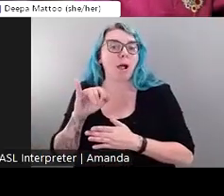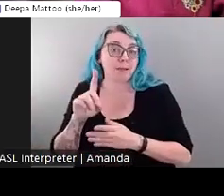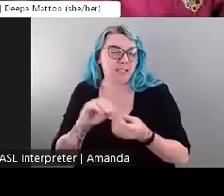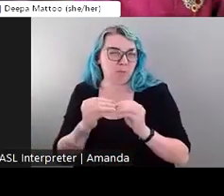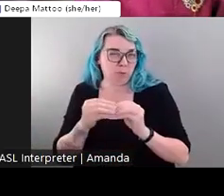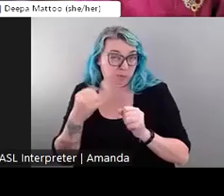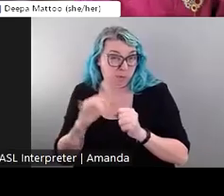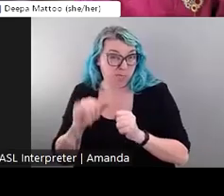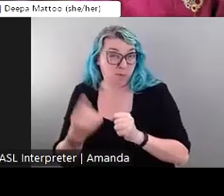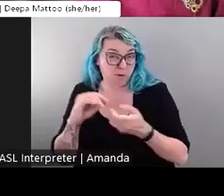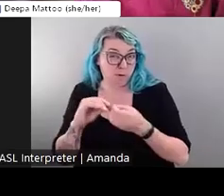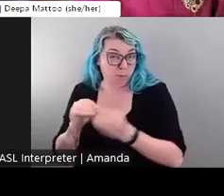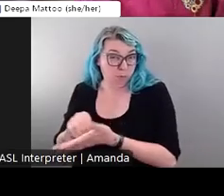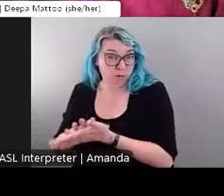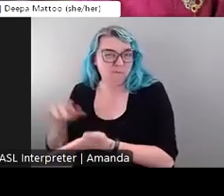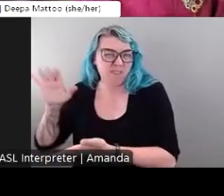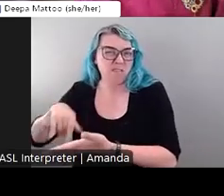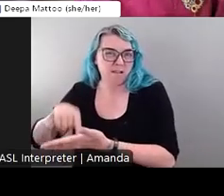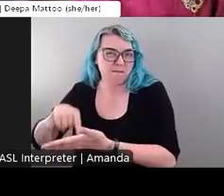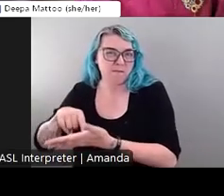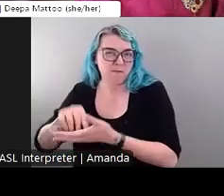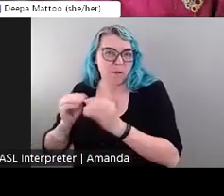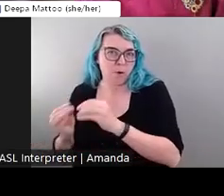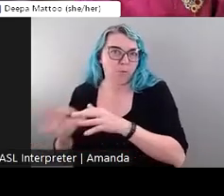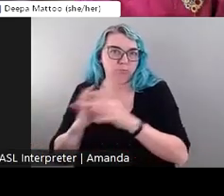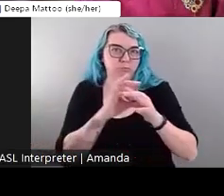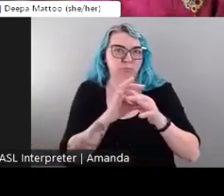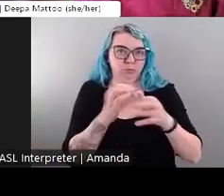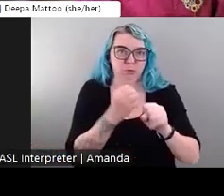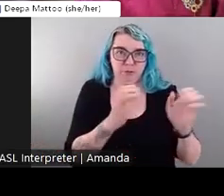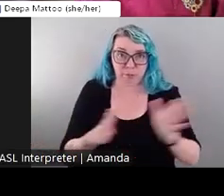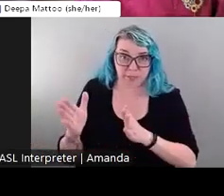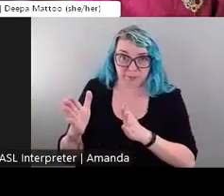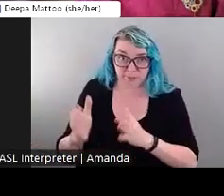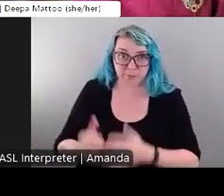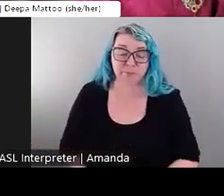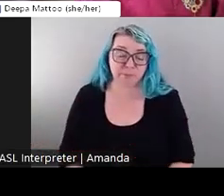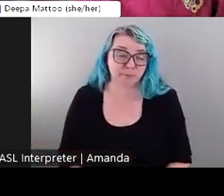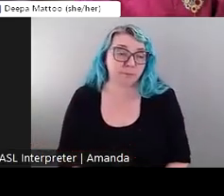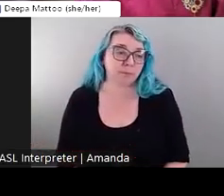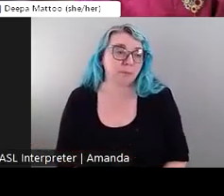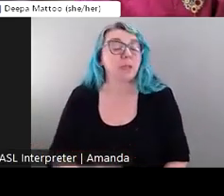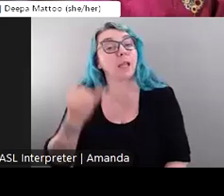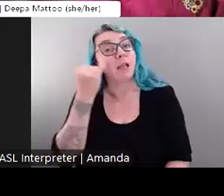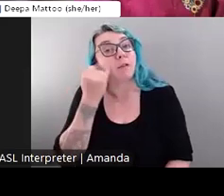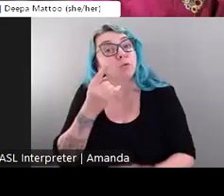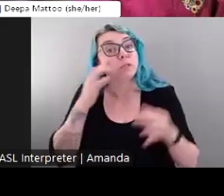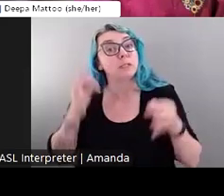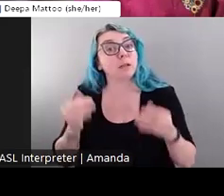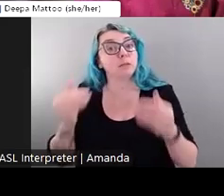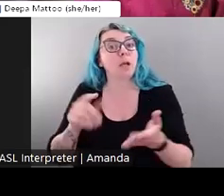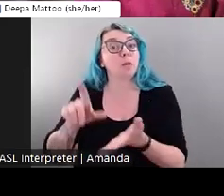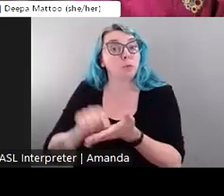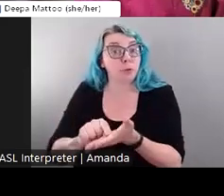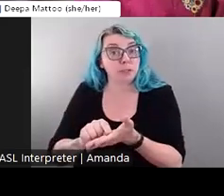some instructions for the client and a description of what the safety plan is. If you choose to print the safety plan for your client, it will only print